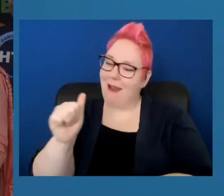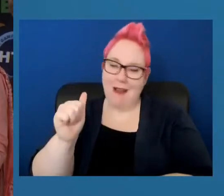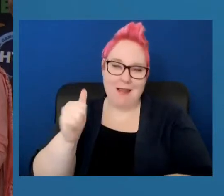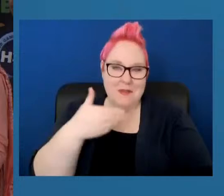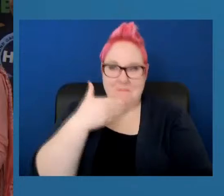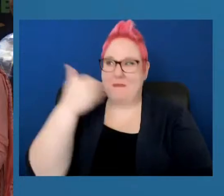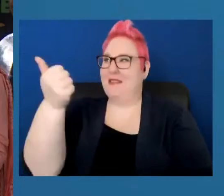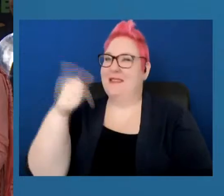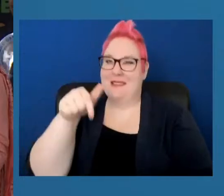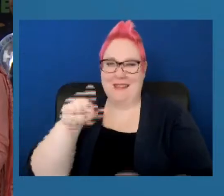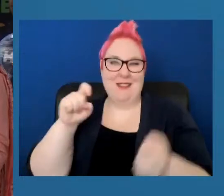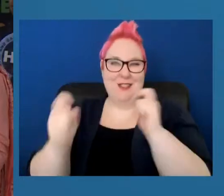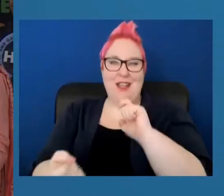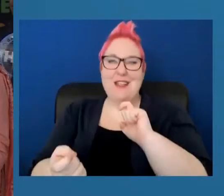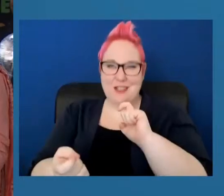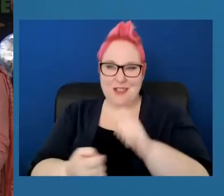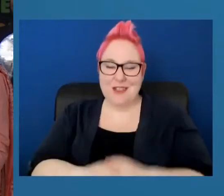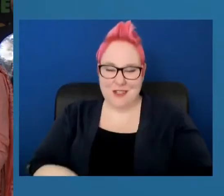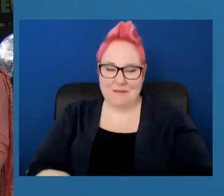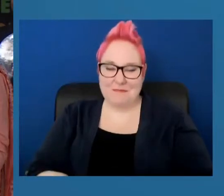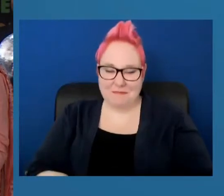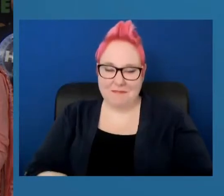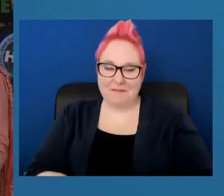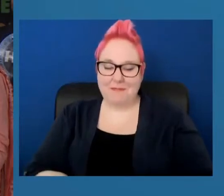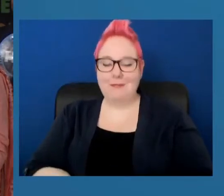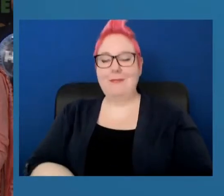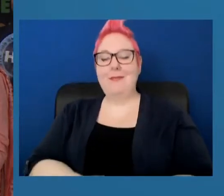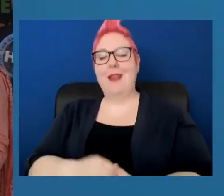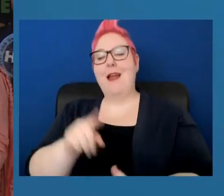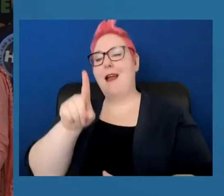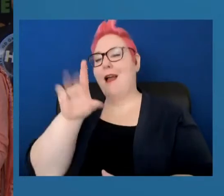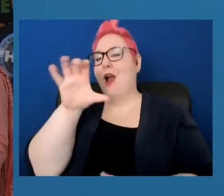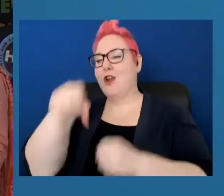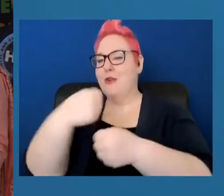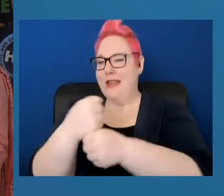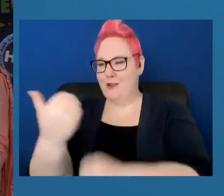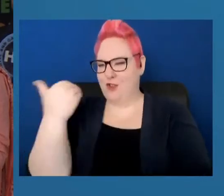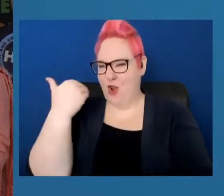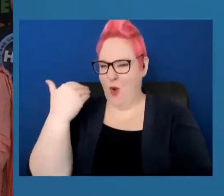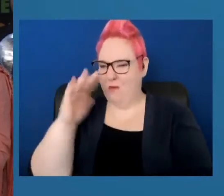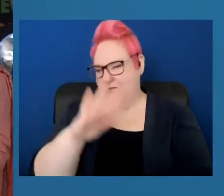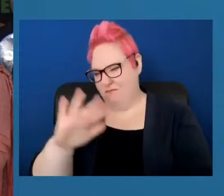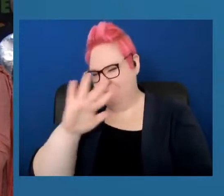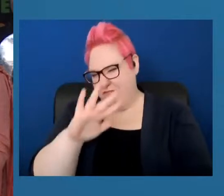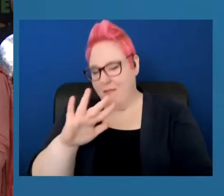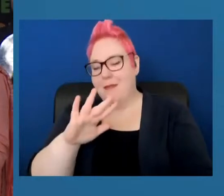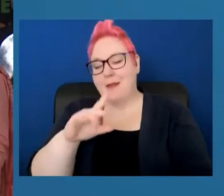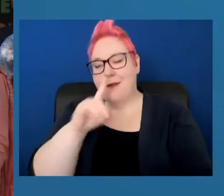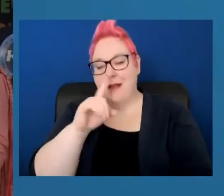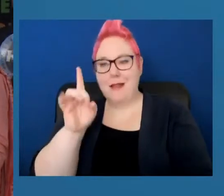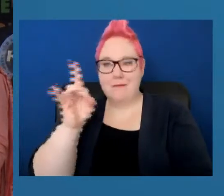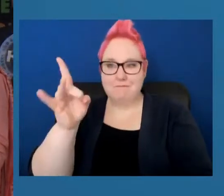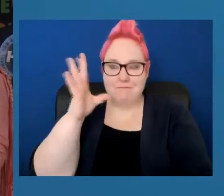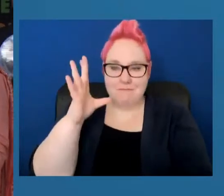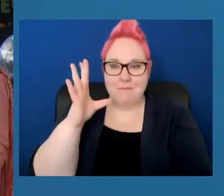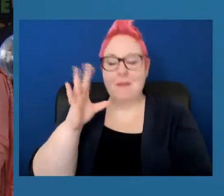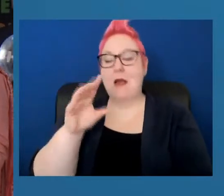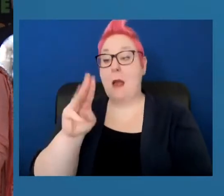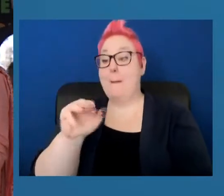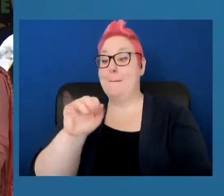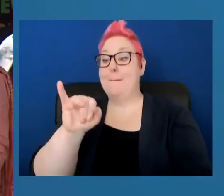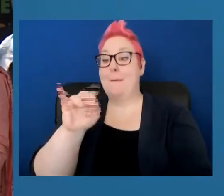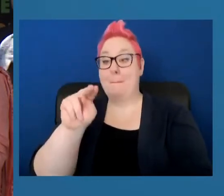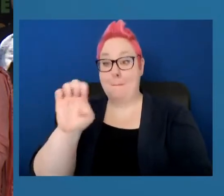change. So, almost 100 years ago, during a particularly bloody mine workers' strike in Harlan